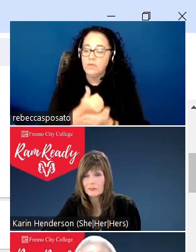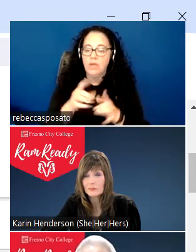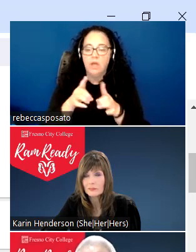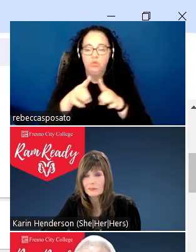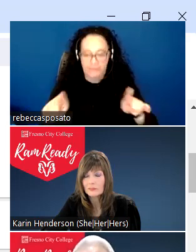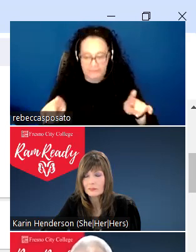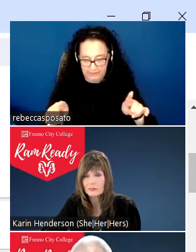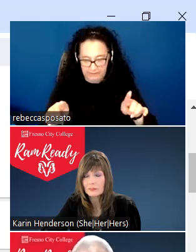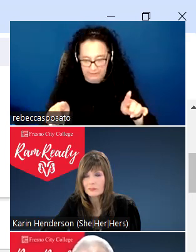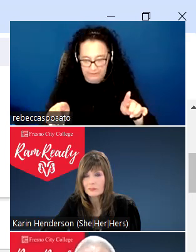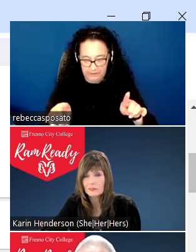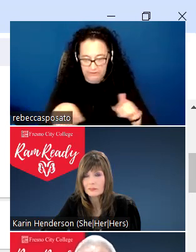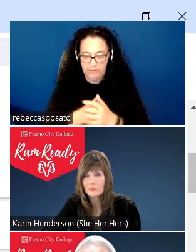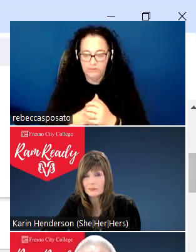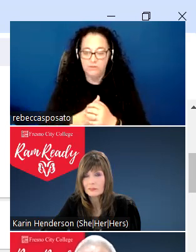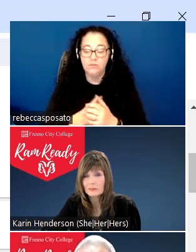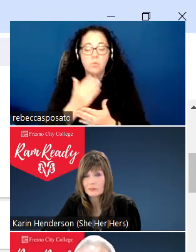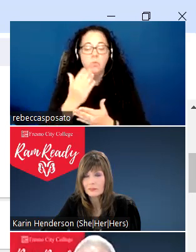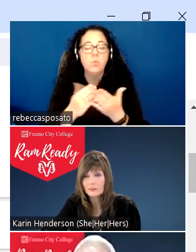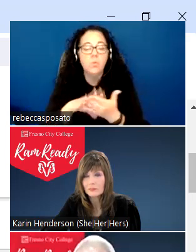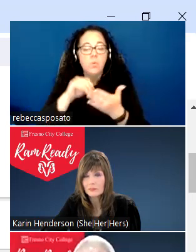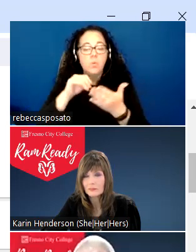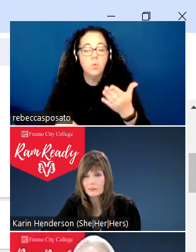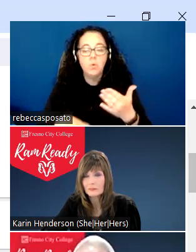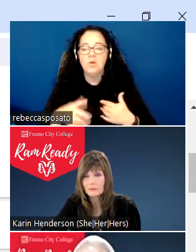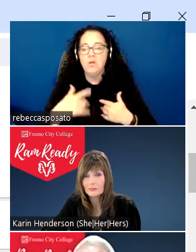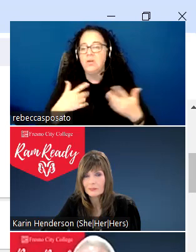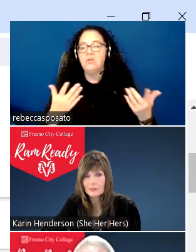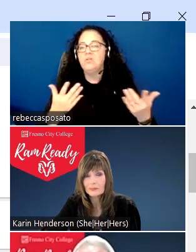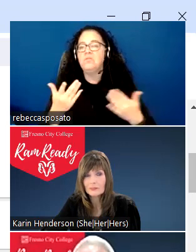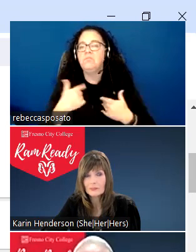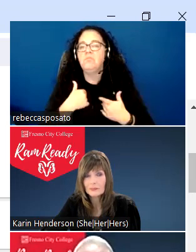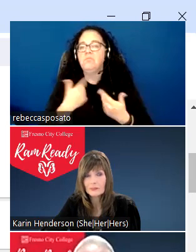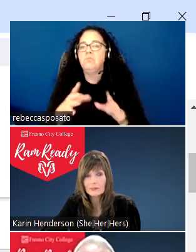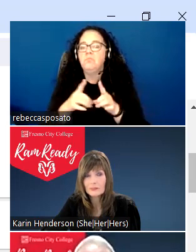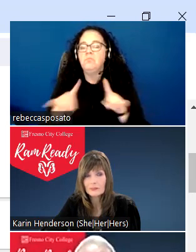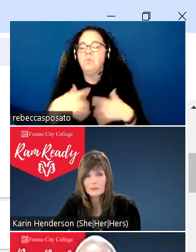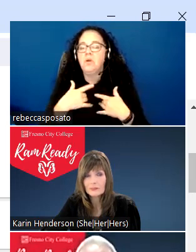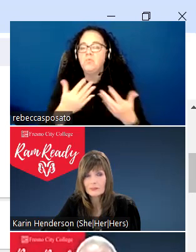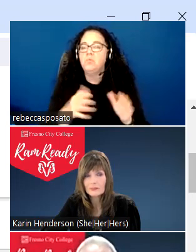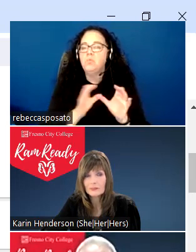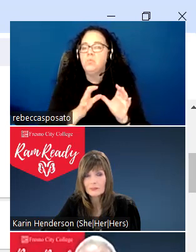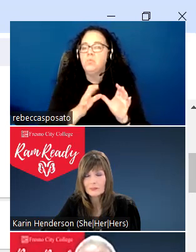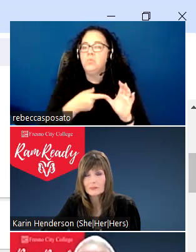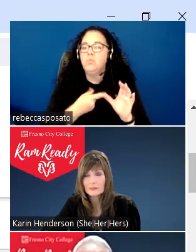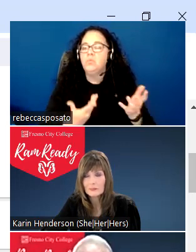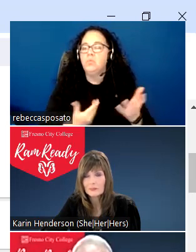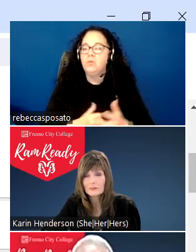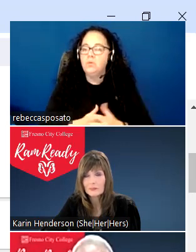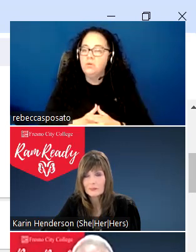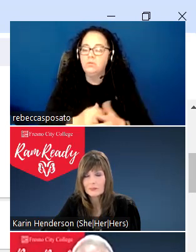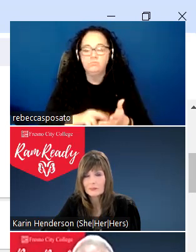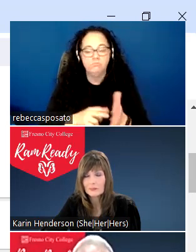Now, some students say, I just want to earn a certificate. What that means is that you don't take